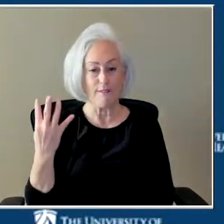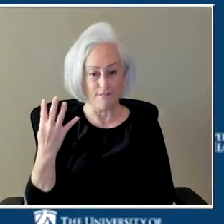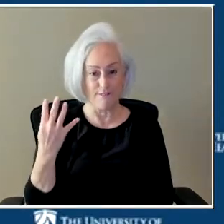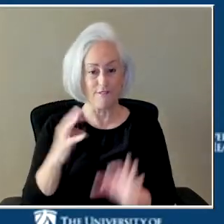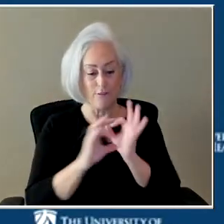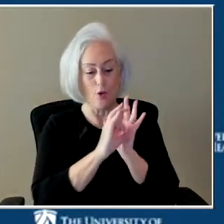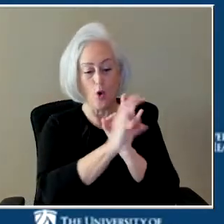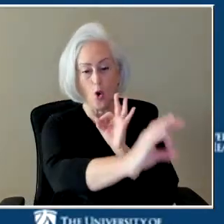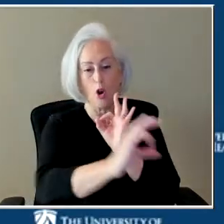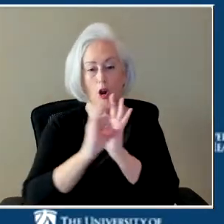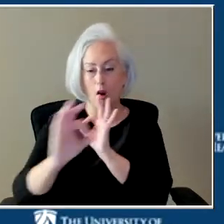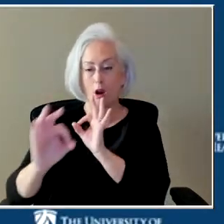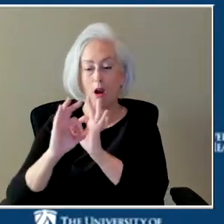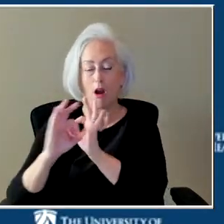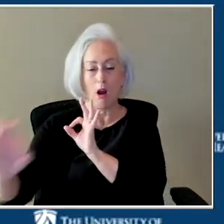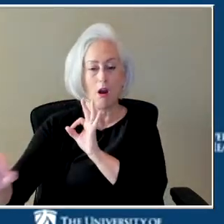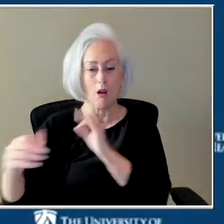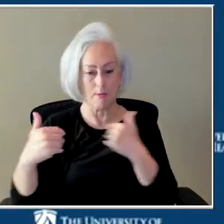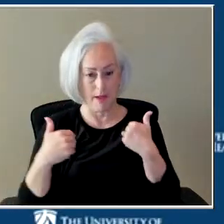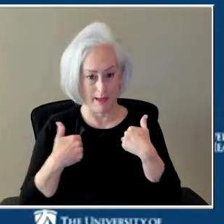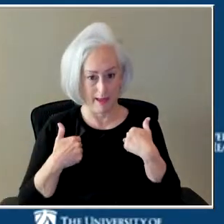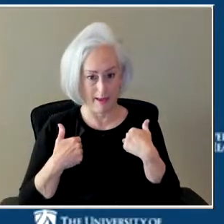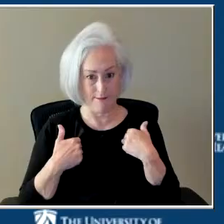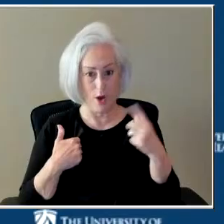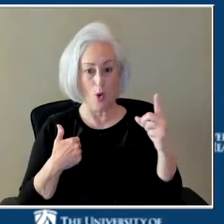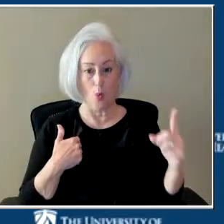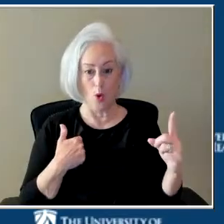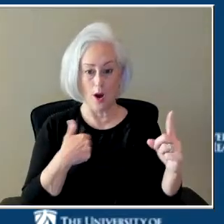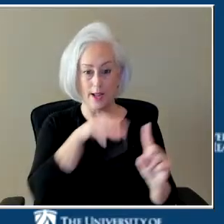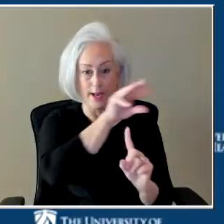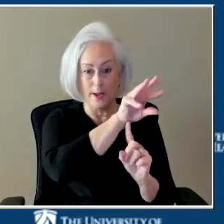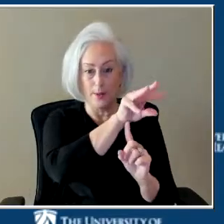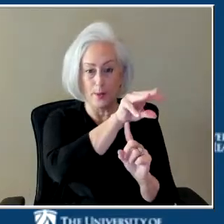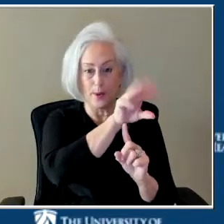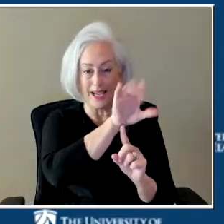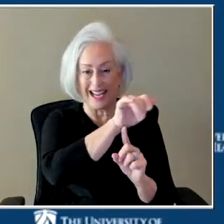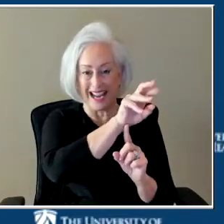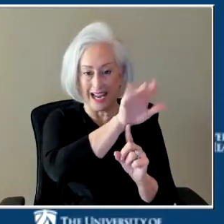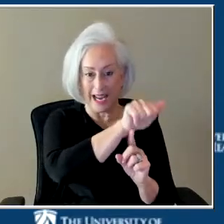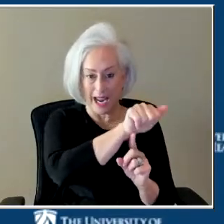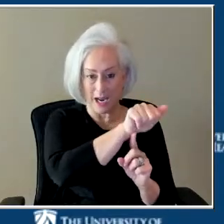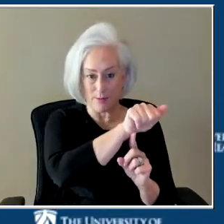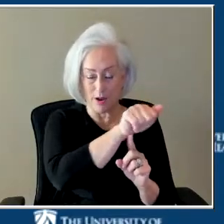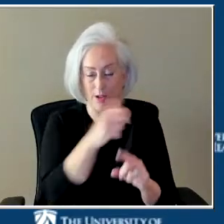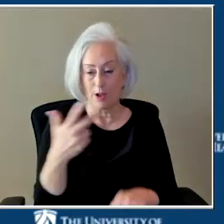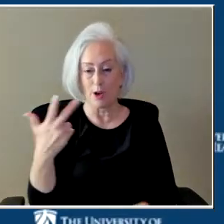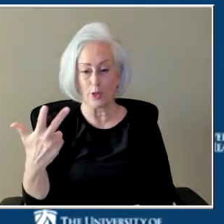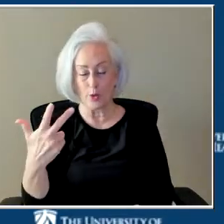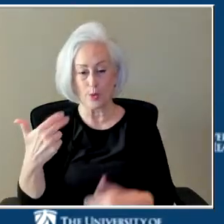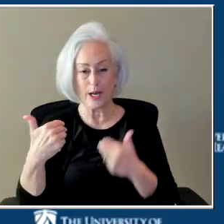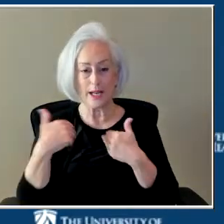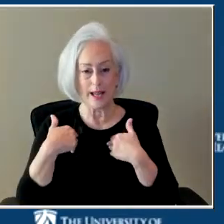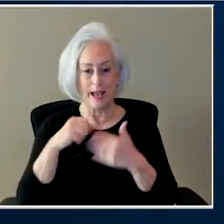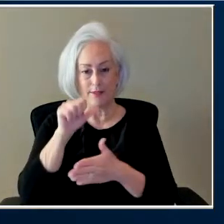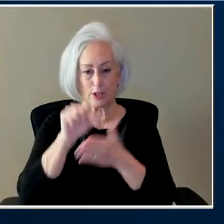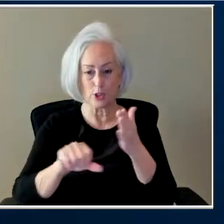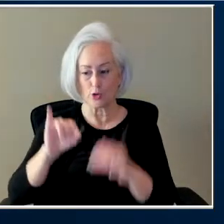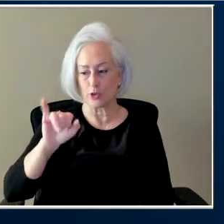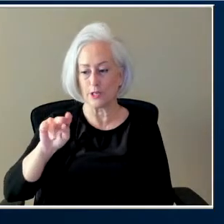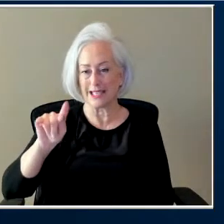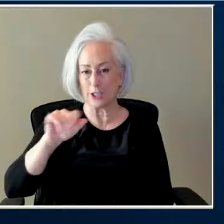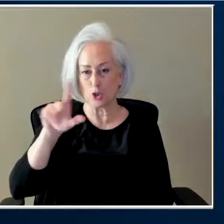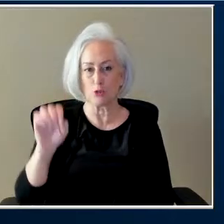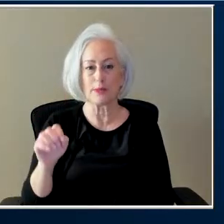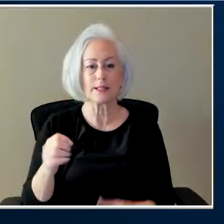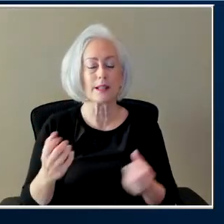multi-port system. One of the arms holds the camera, and then 3 of them hold the actual surgical instruments. And then how many instruments could